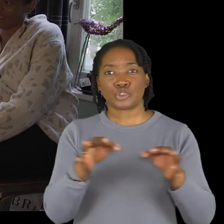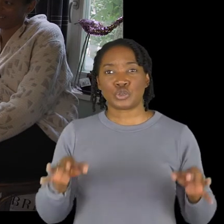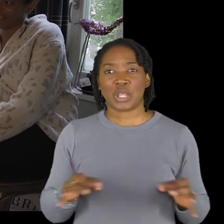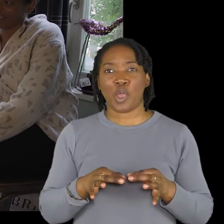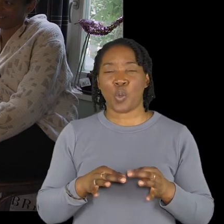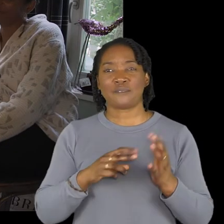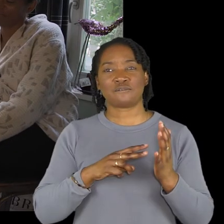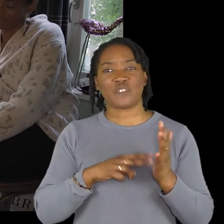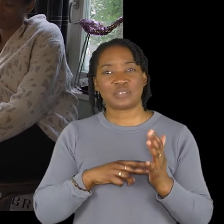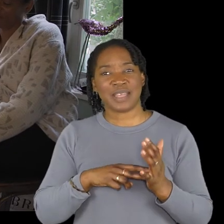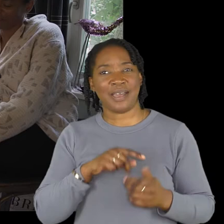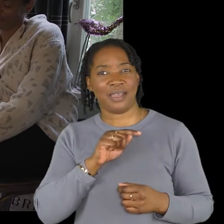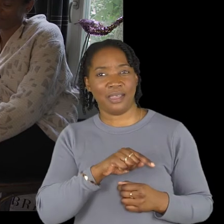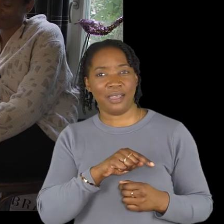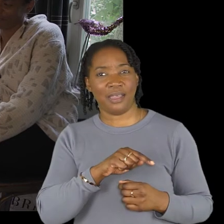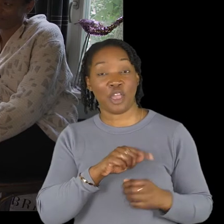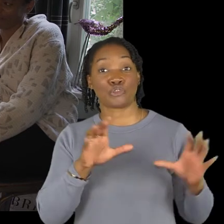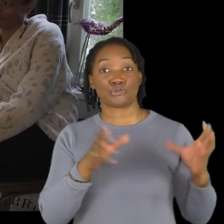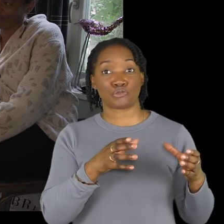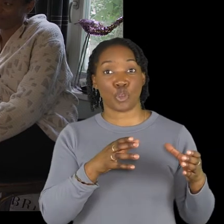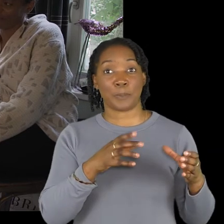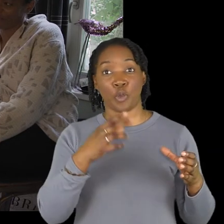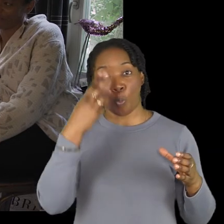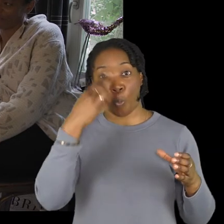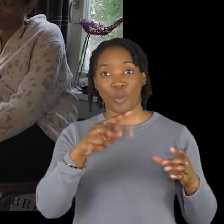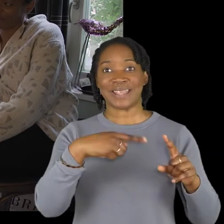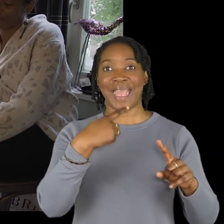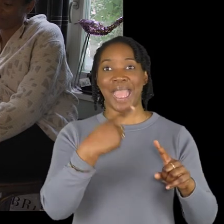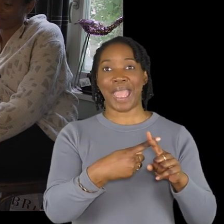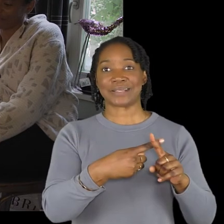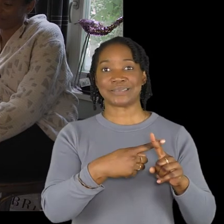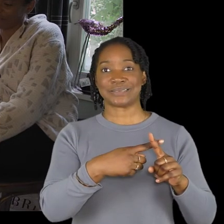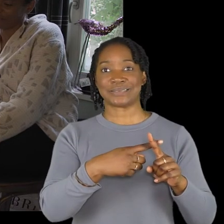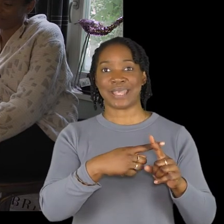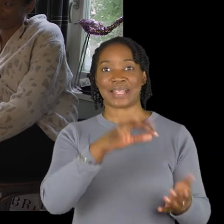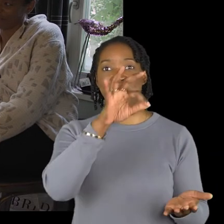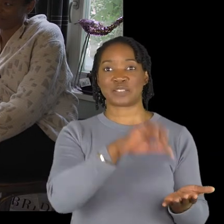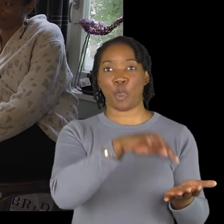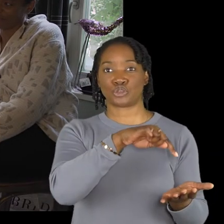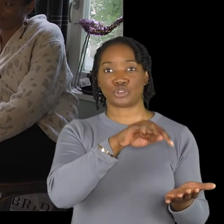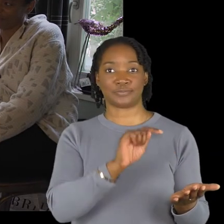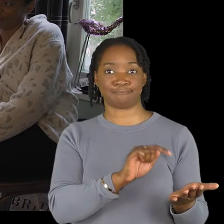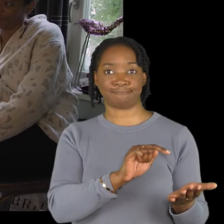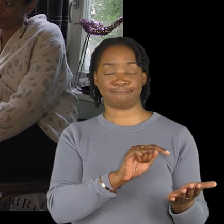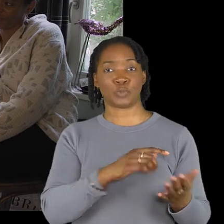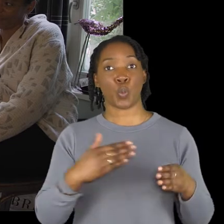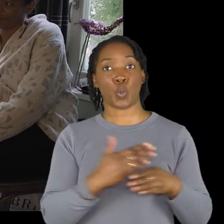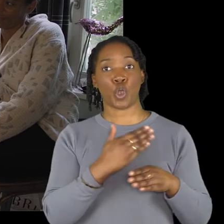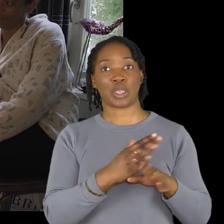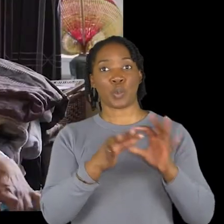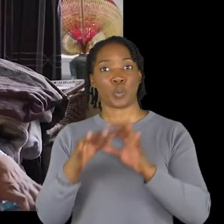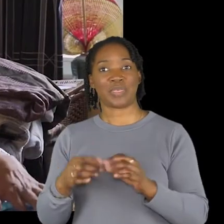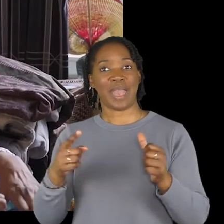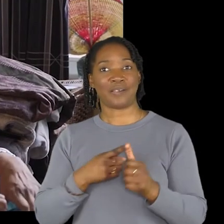Studio Voltaire, and we're a group called X Marks the Spot, and we're working